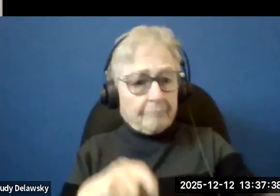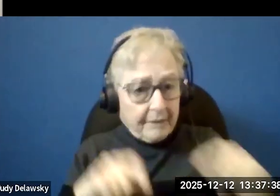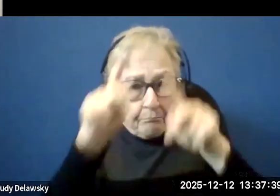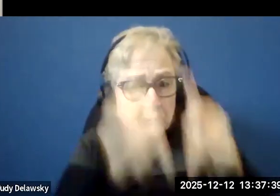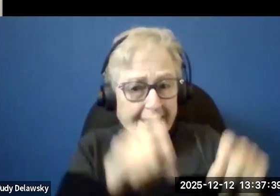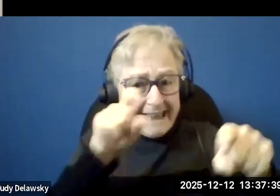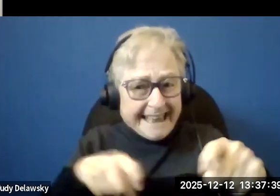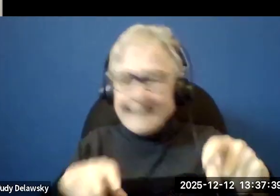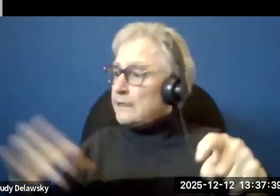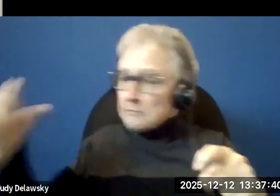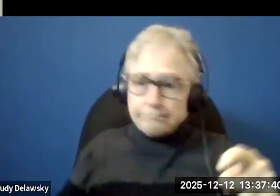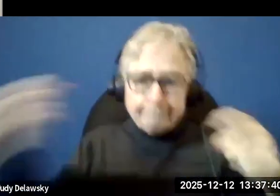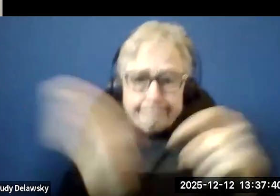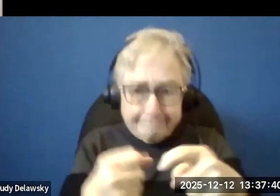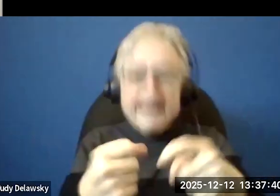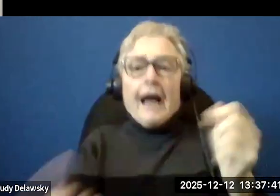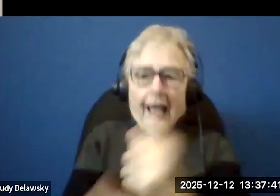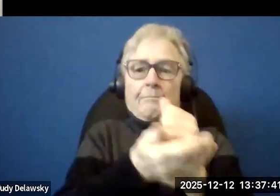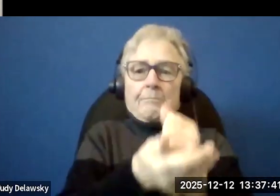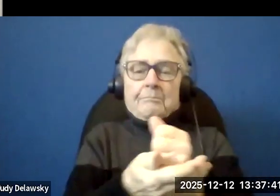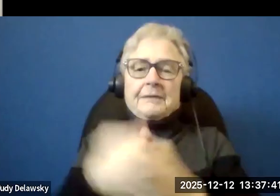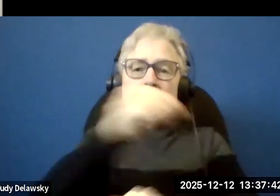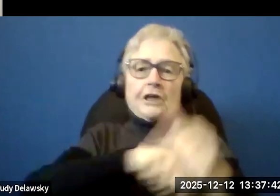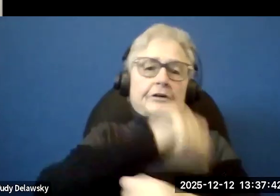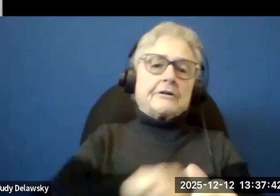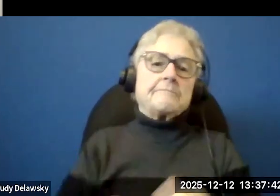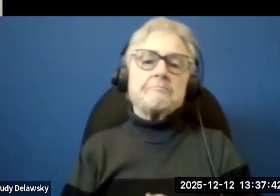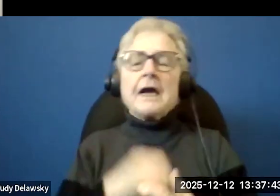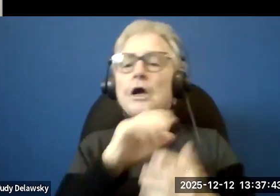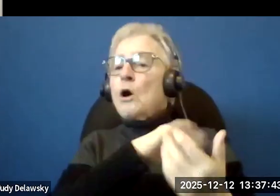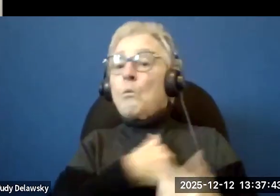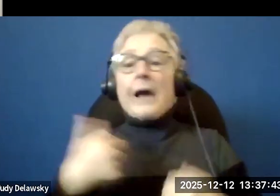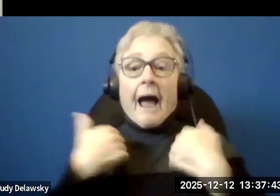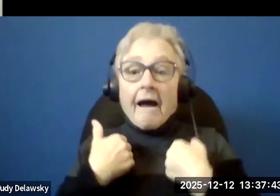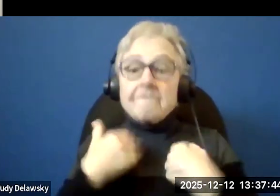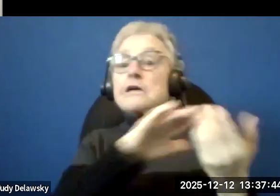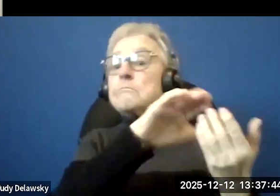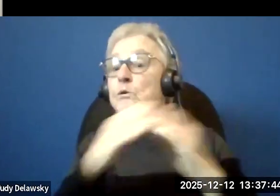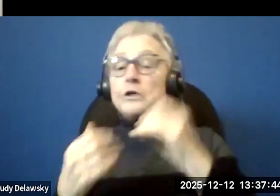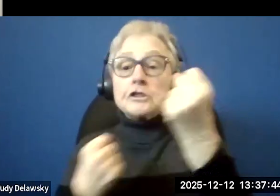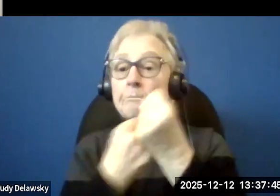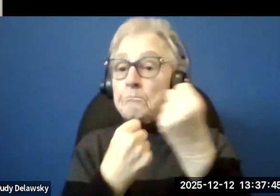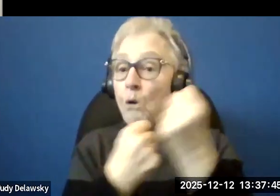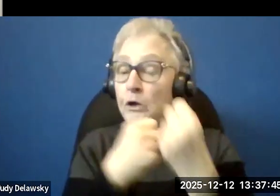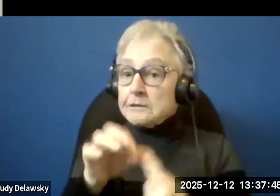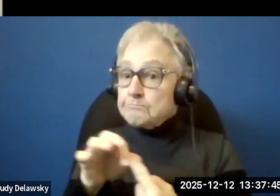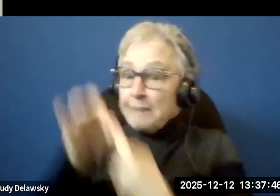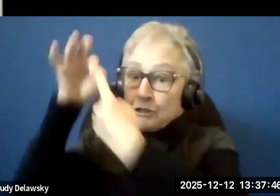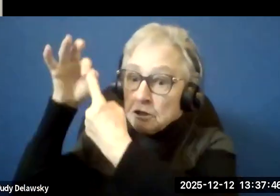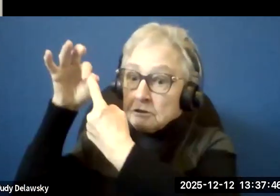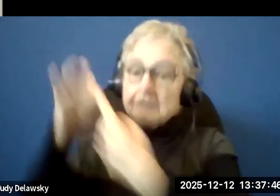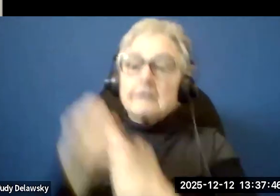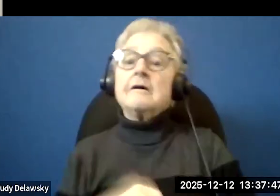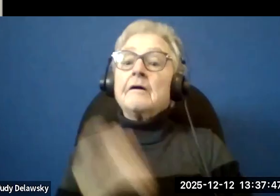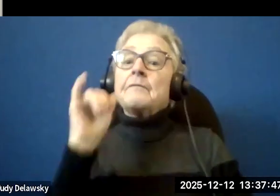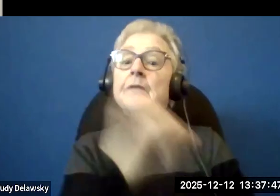out our fantastic team of Indigenous peoples community support specialists. And so these are our teams that are